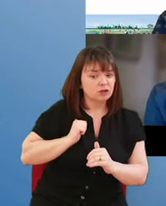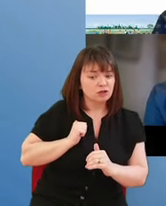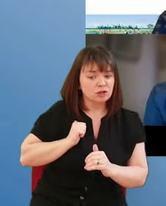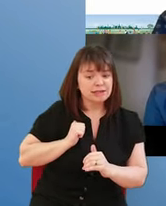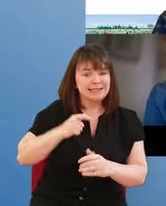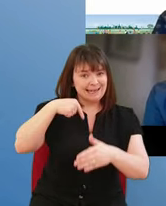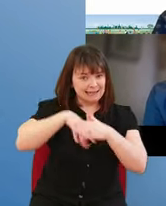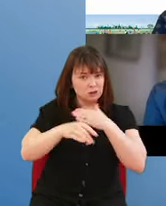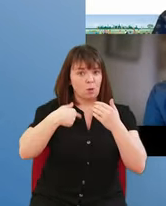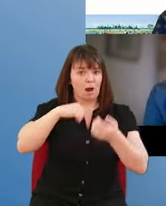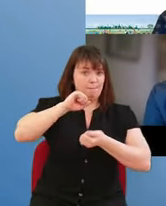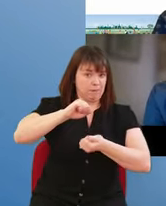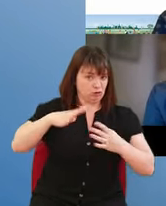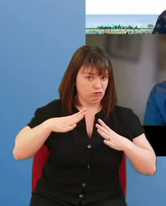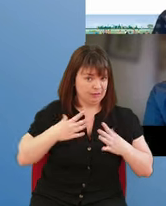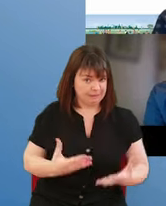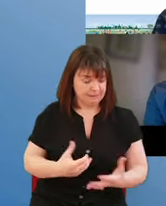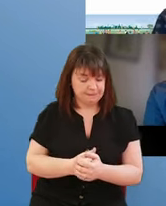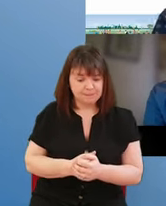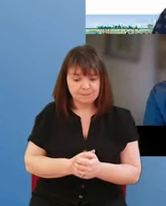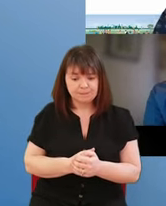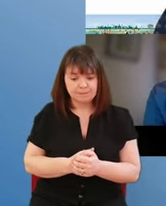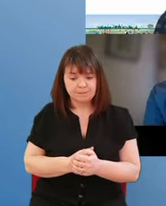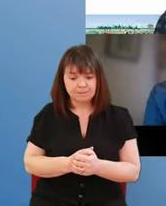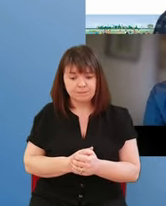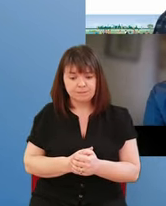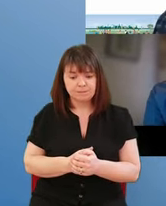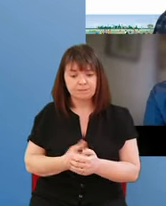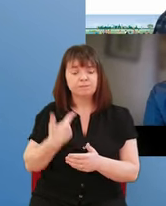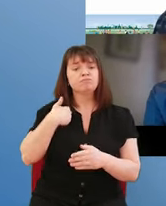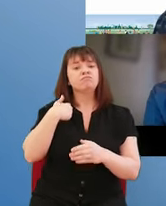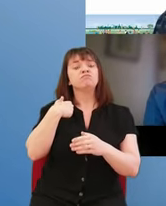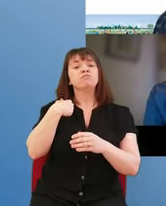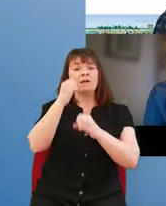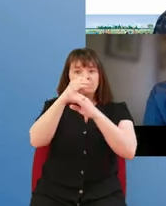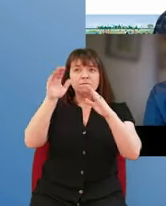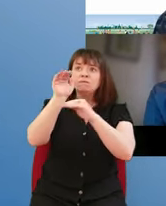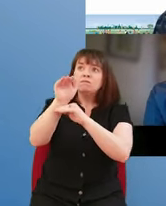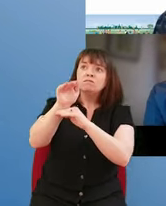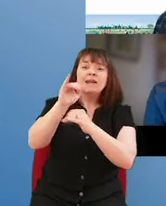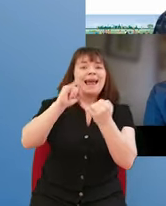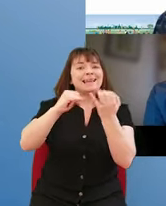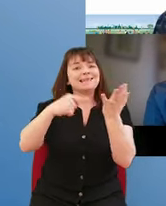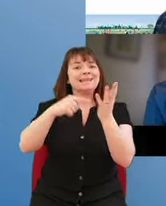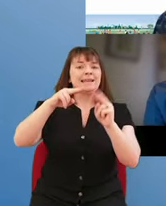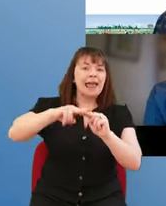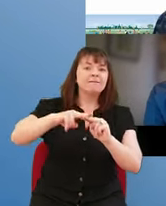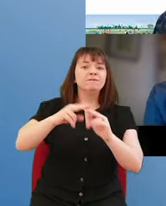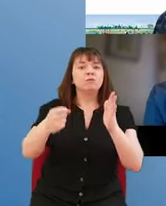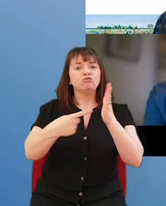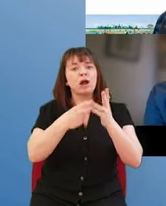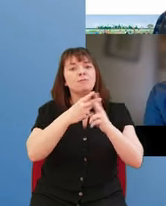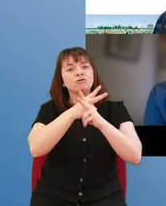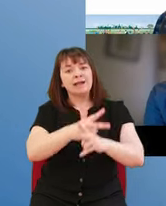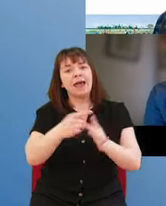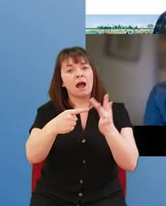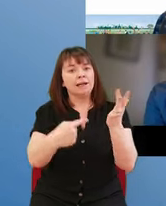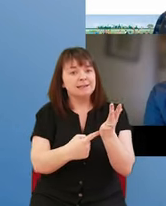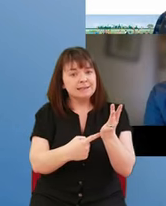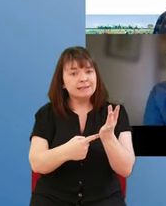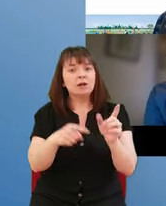in allocation awarded to offset this. As we can see, the delegated primary care has increased considerably, but this is to do